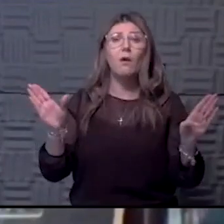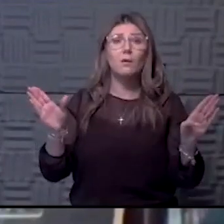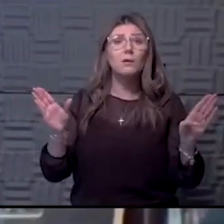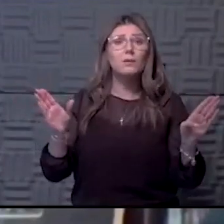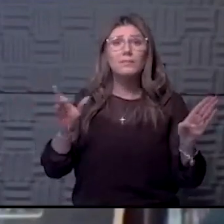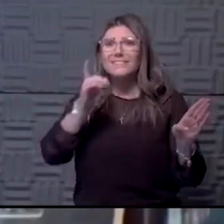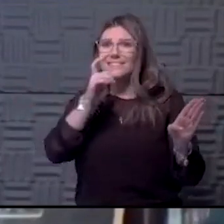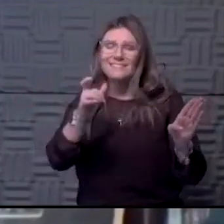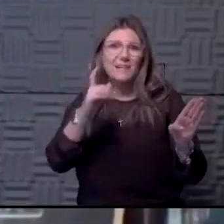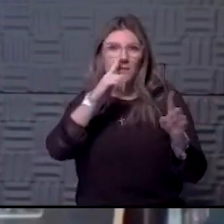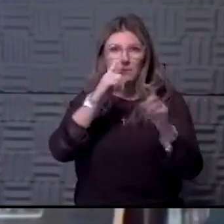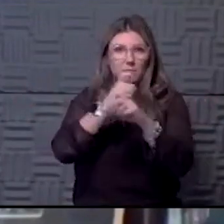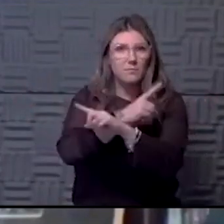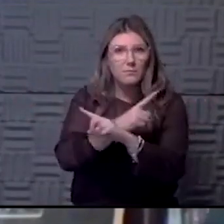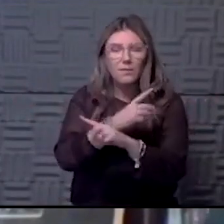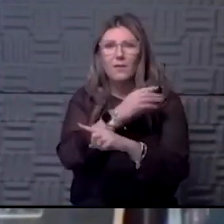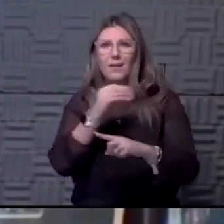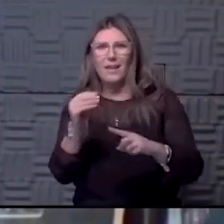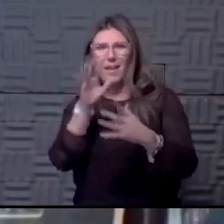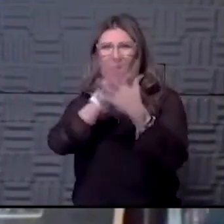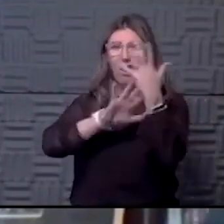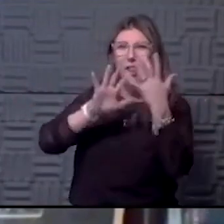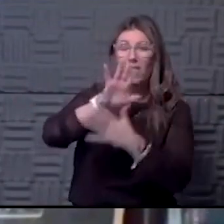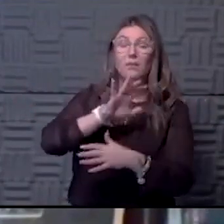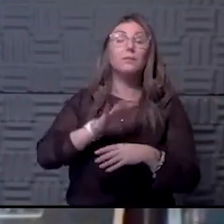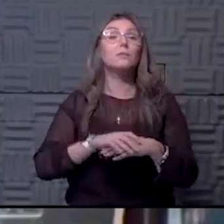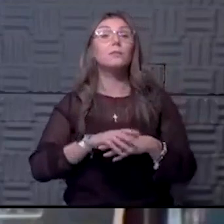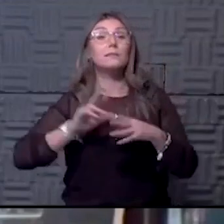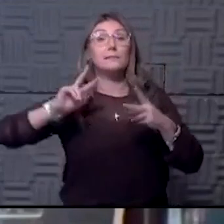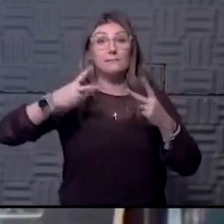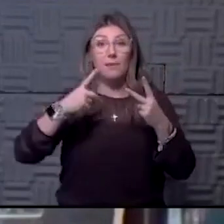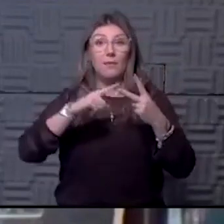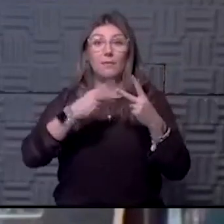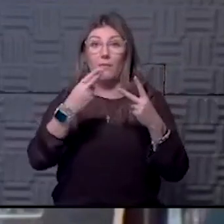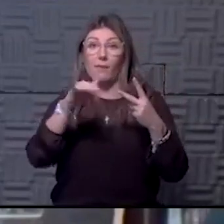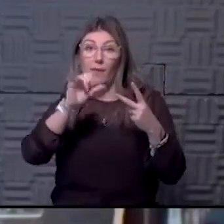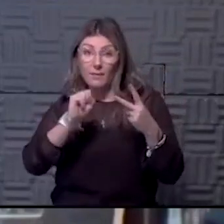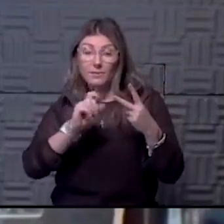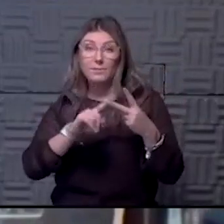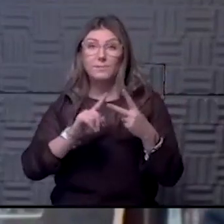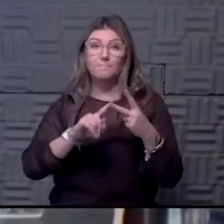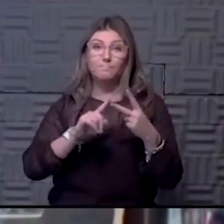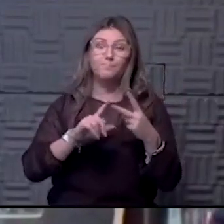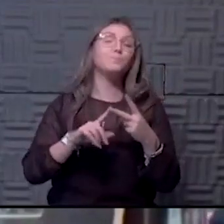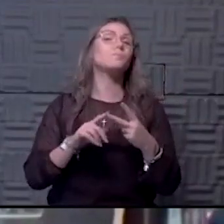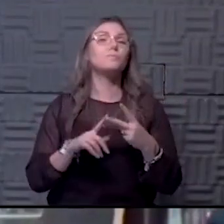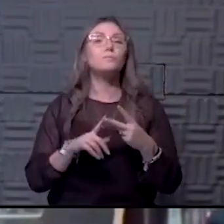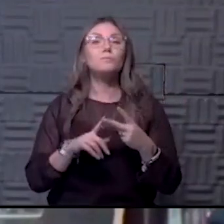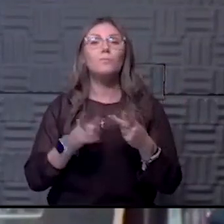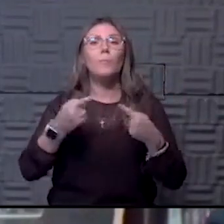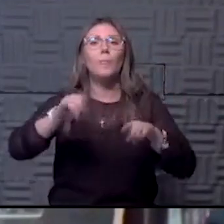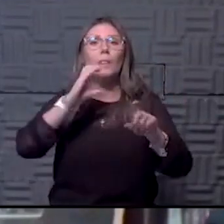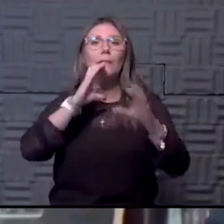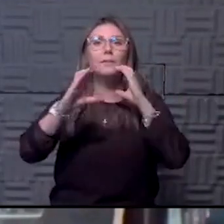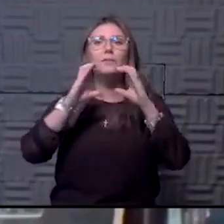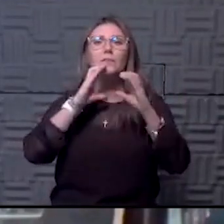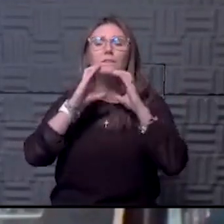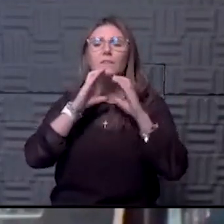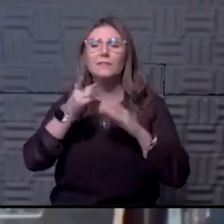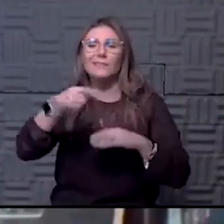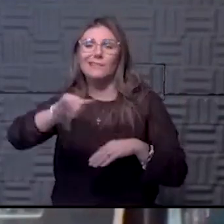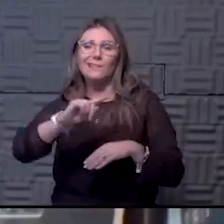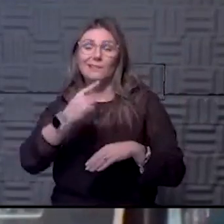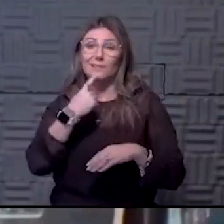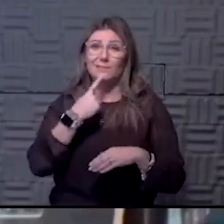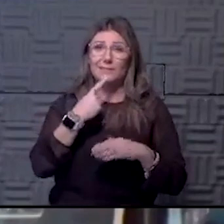it's not as complex and convoluted. Secondly, Hayes, in that conversation, they were making the case that was